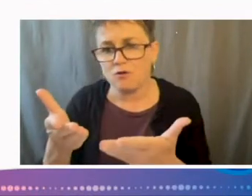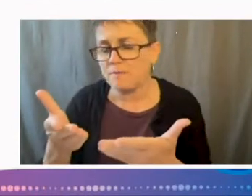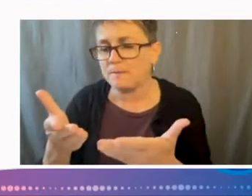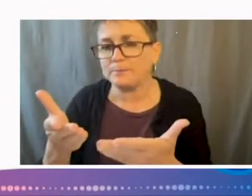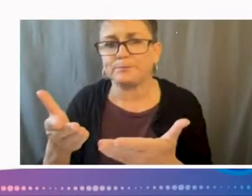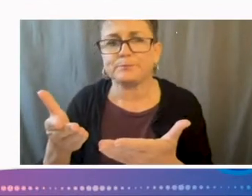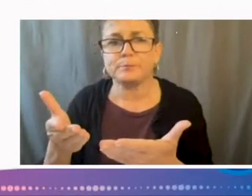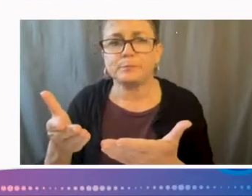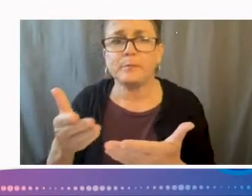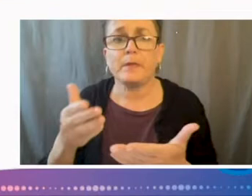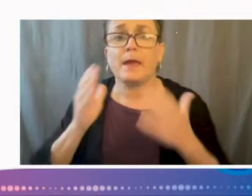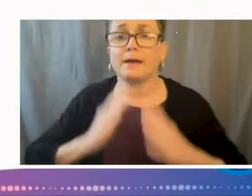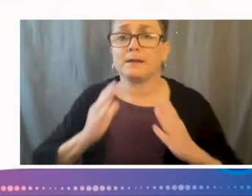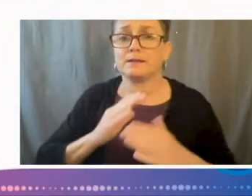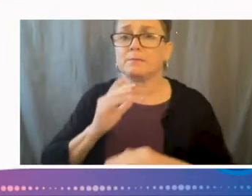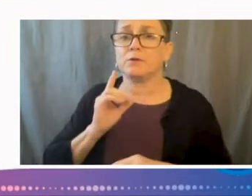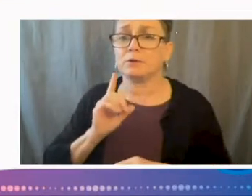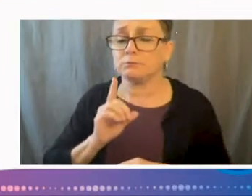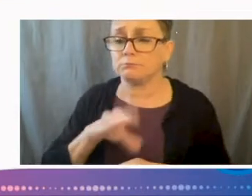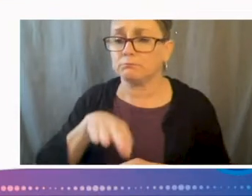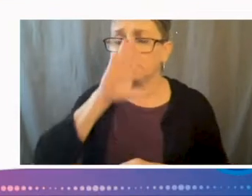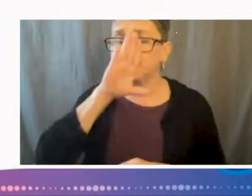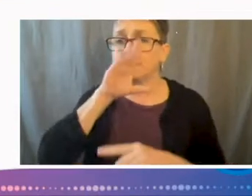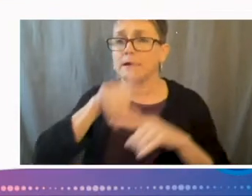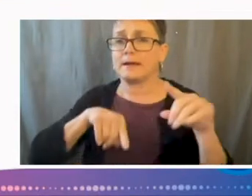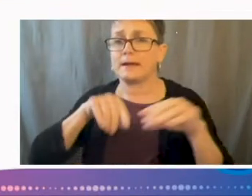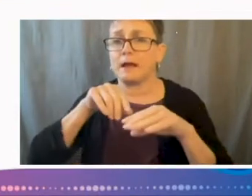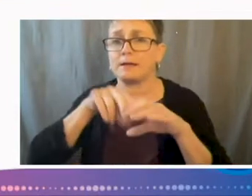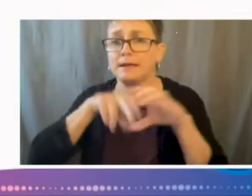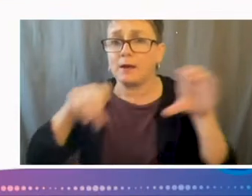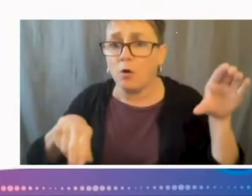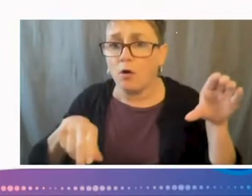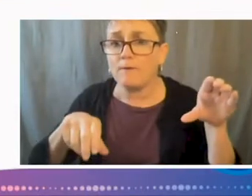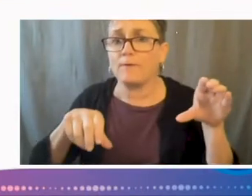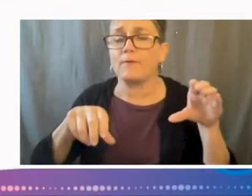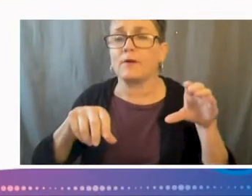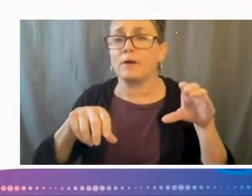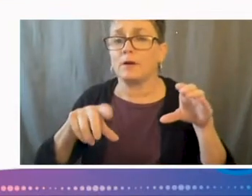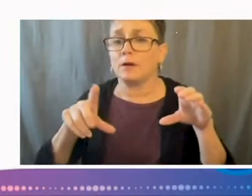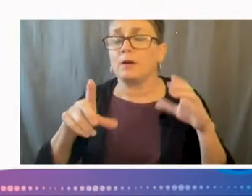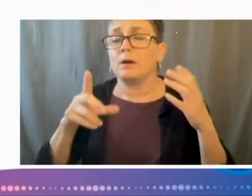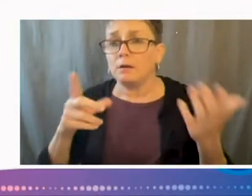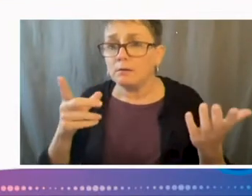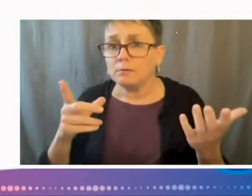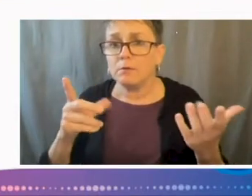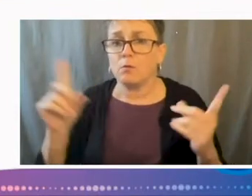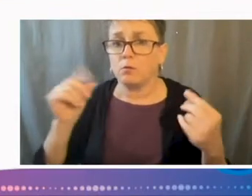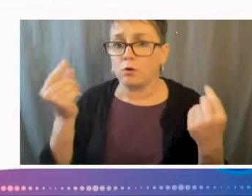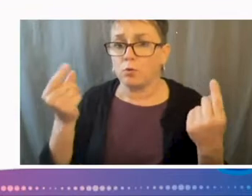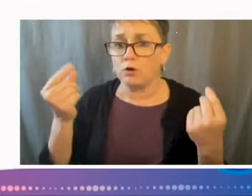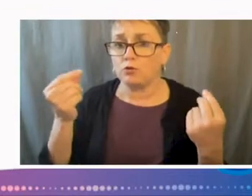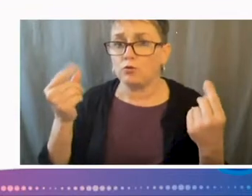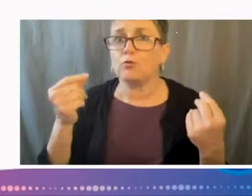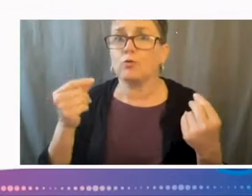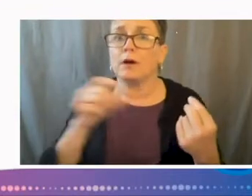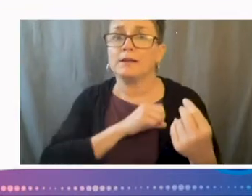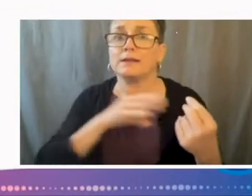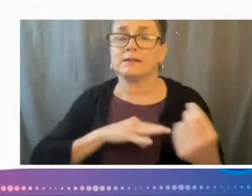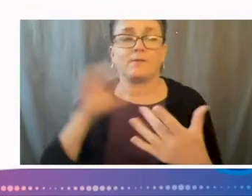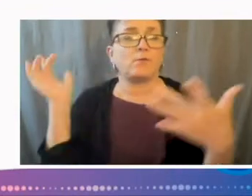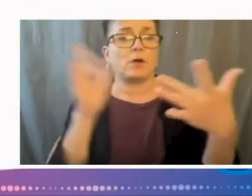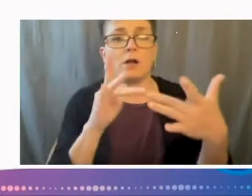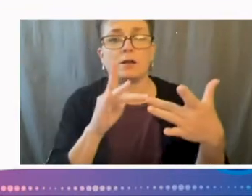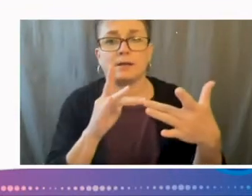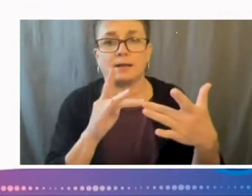and the customer is unable to get off the train or platform at their destination, the crew member must contact our dispatch office for accessible travel alternatives